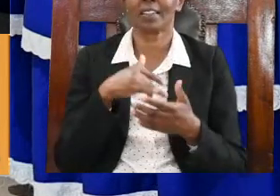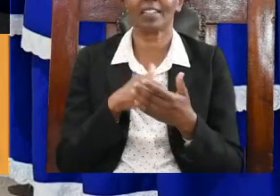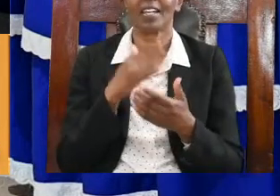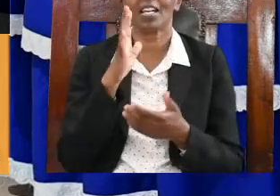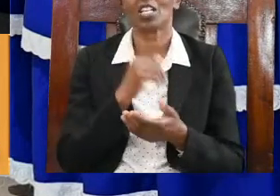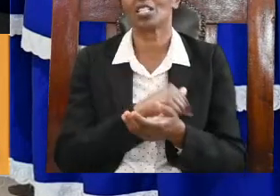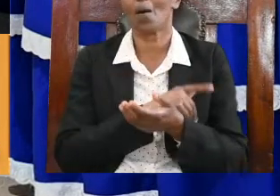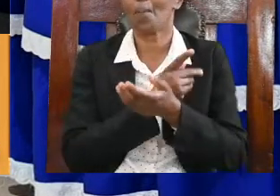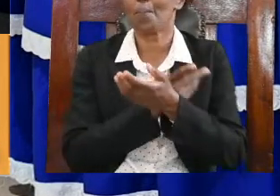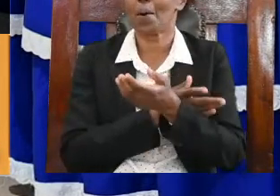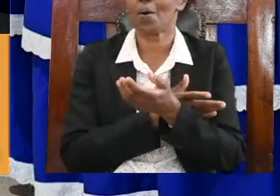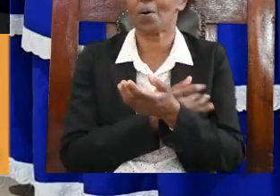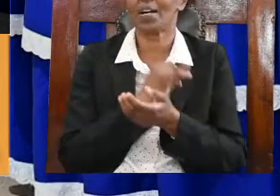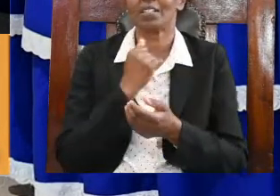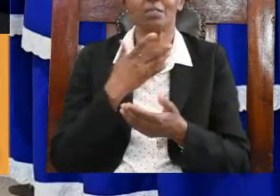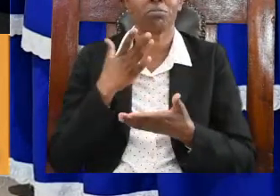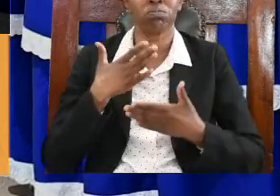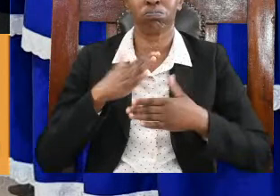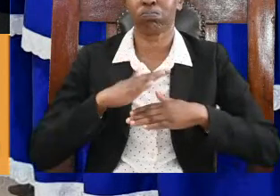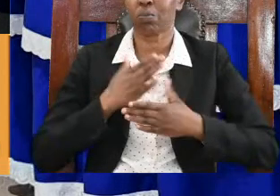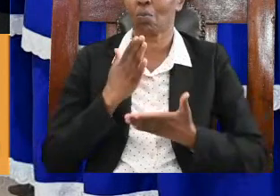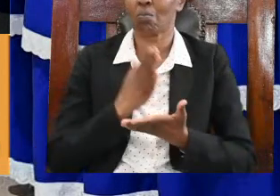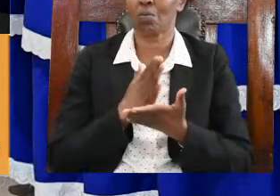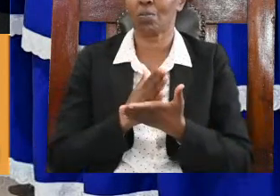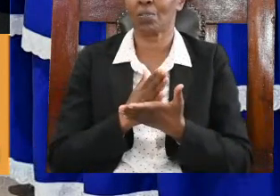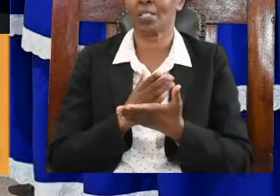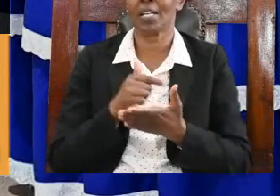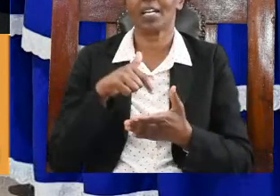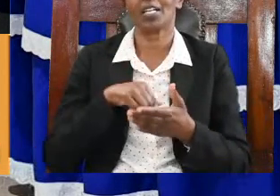is made perfect in weakness.